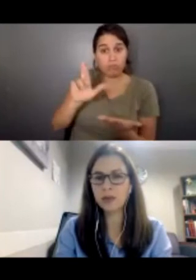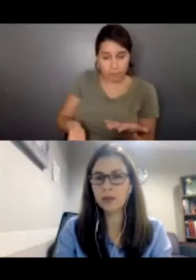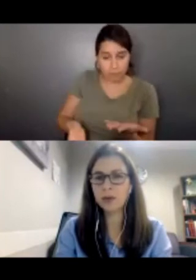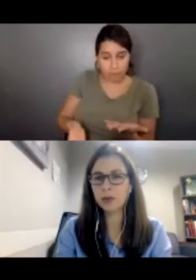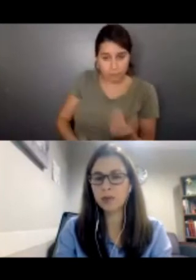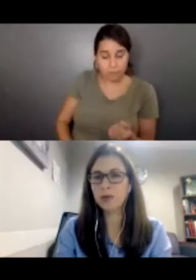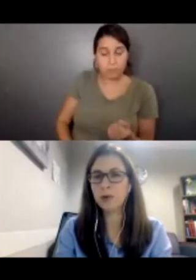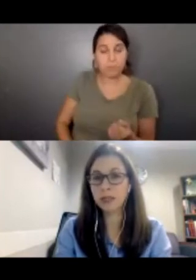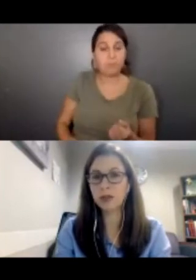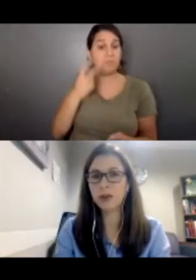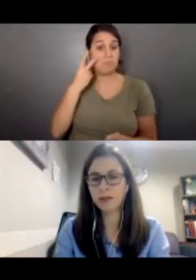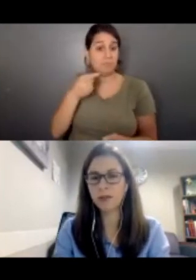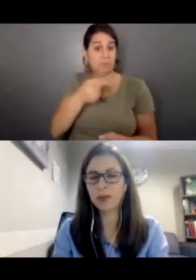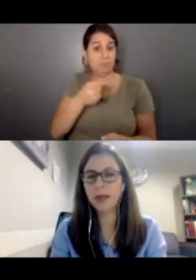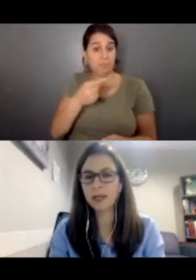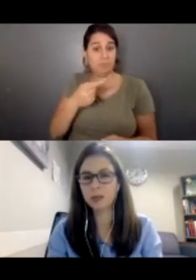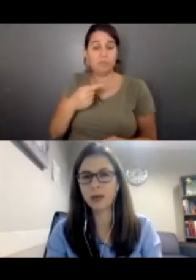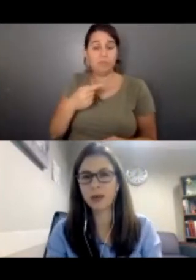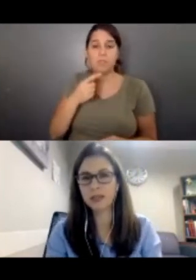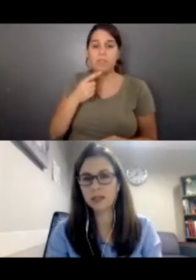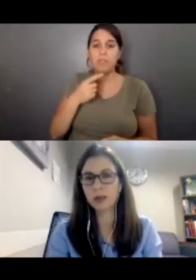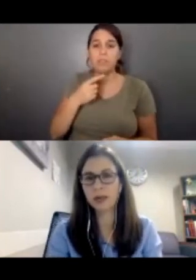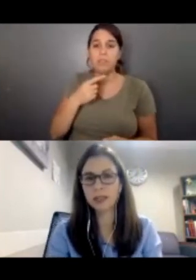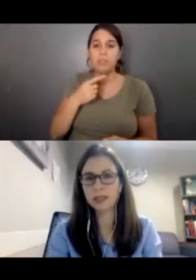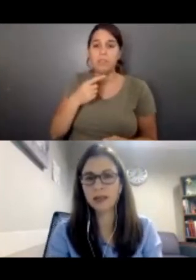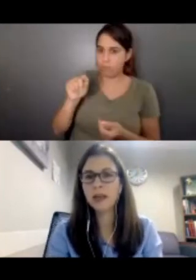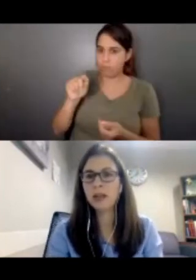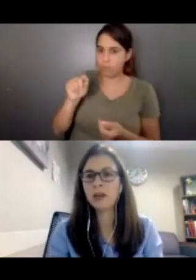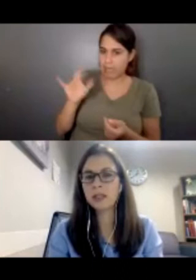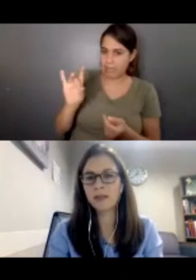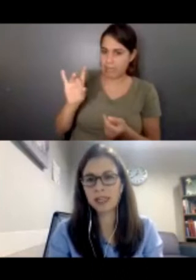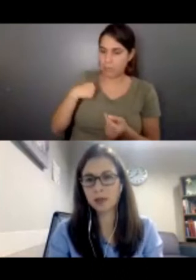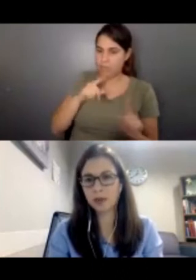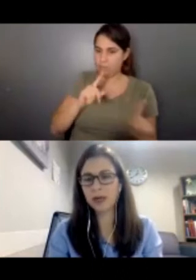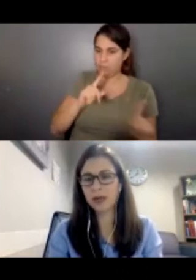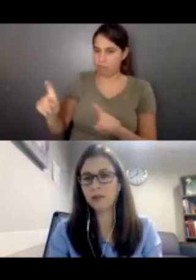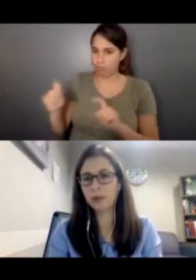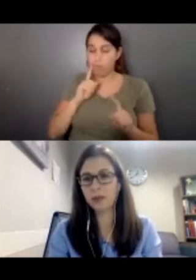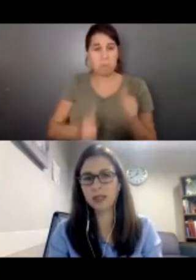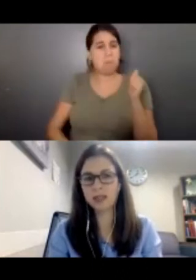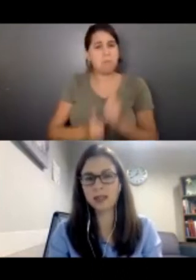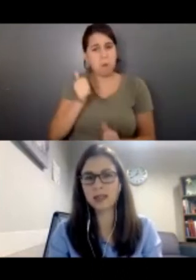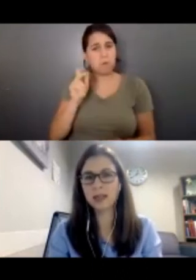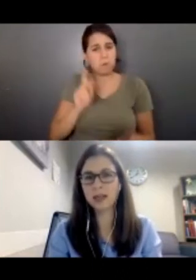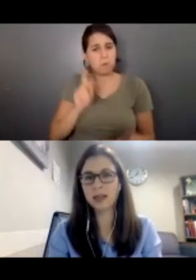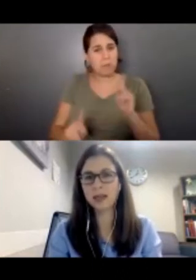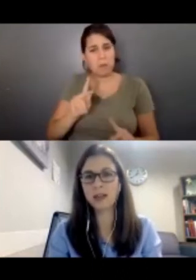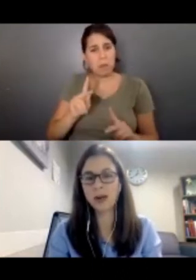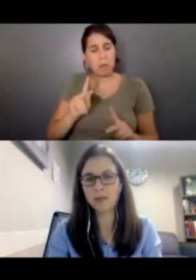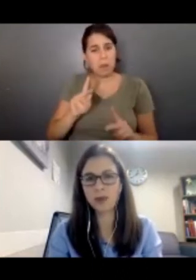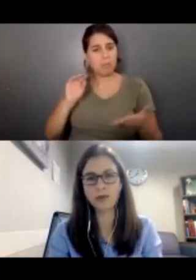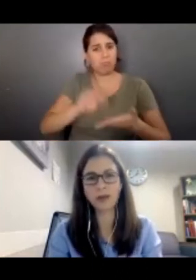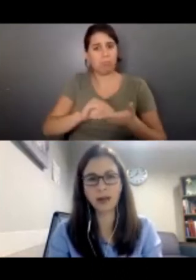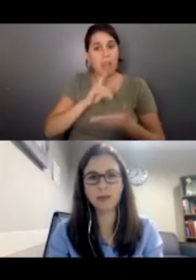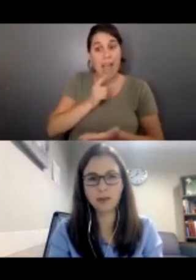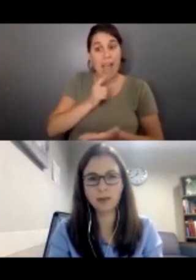from those, we've been formally surveying for feedback in this way since 2018. You can see the vast majority of people rate this as either helpful